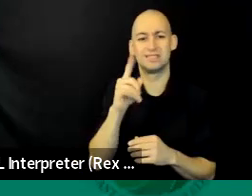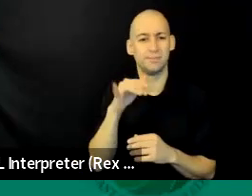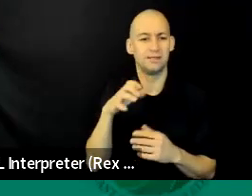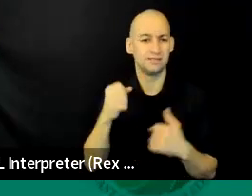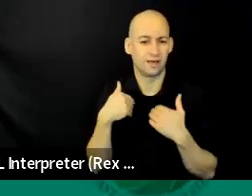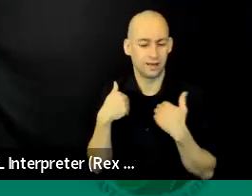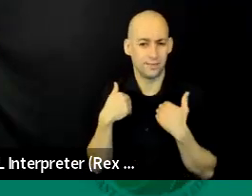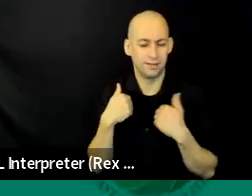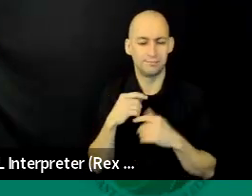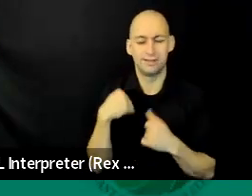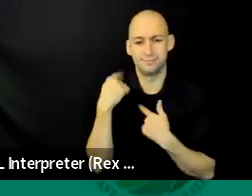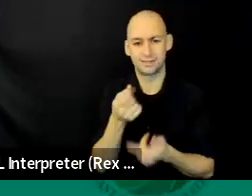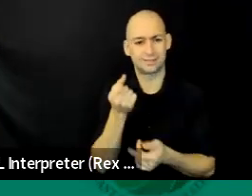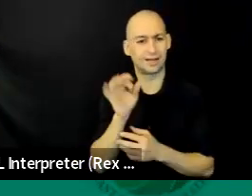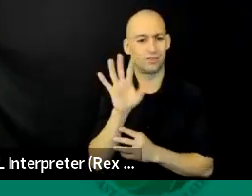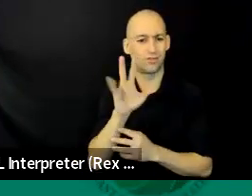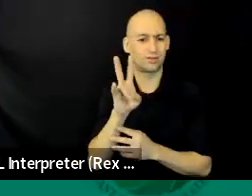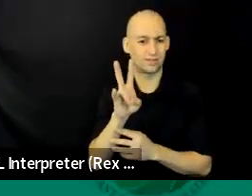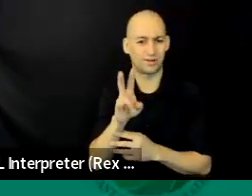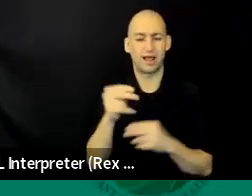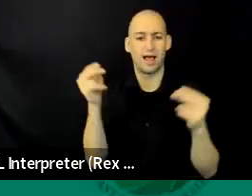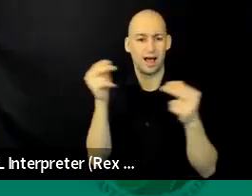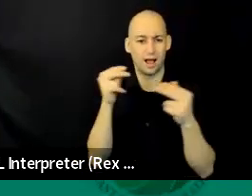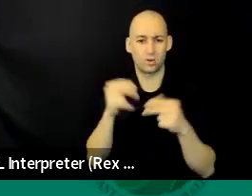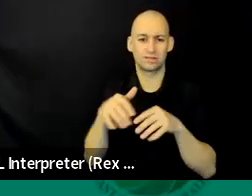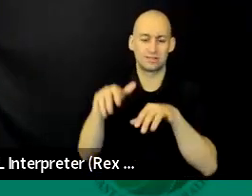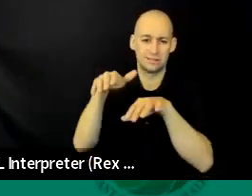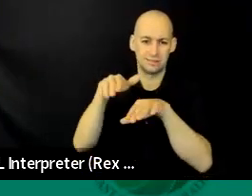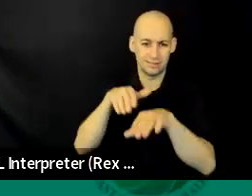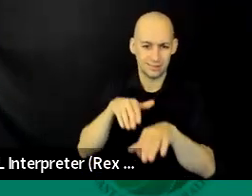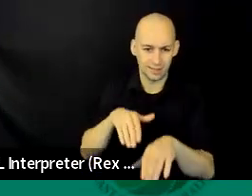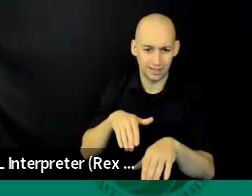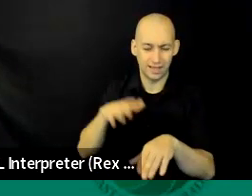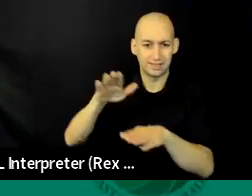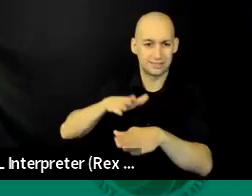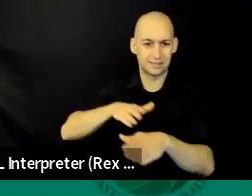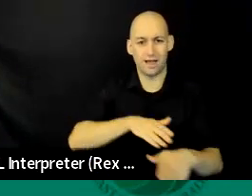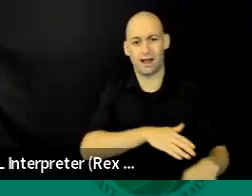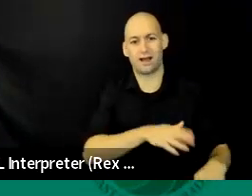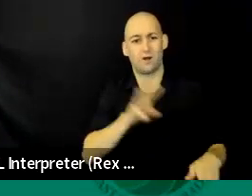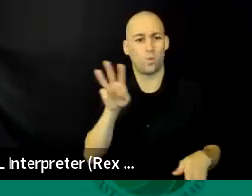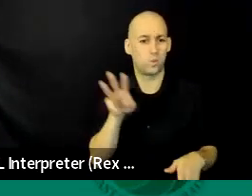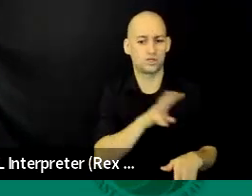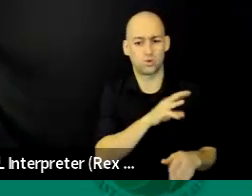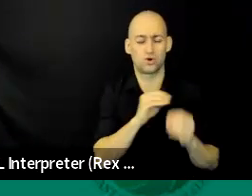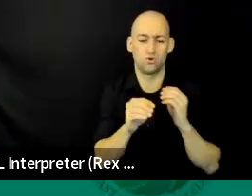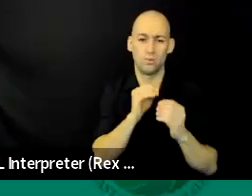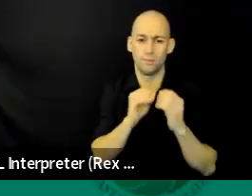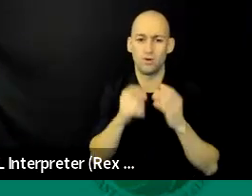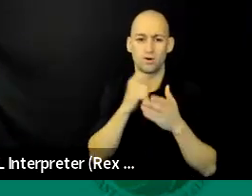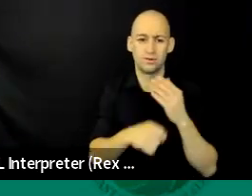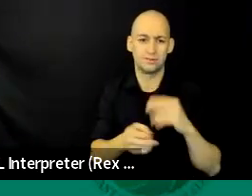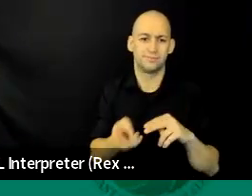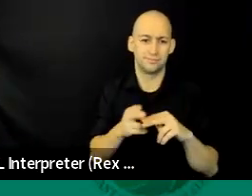its establishment in 1937, the highway has been sinking and sliding westward with repair costs and impacts escalating. Caltrans